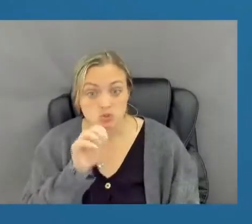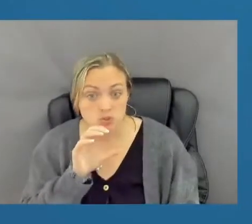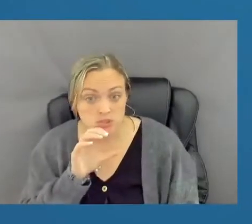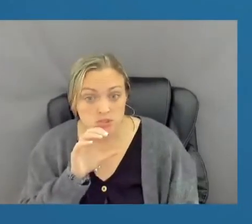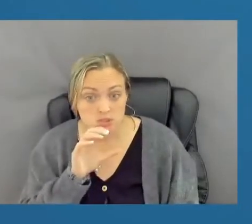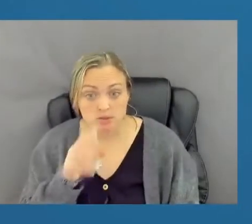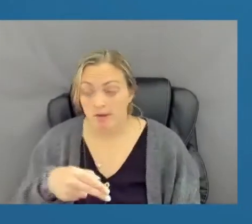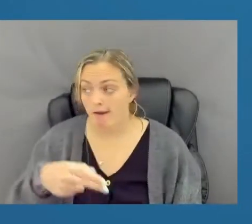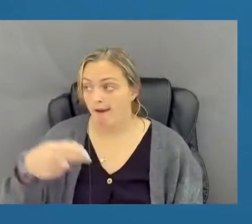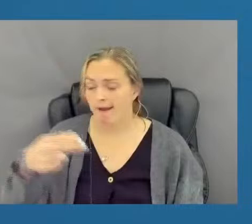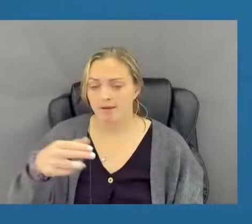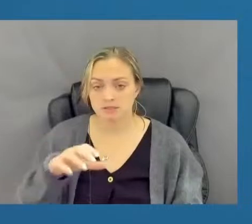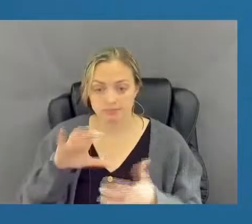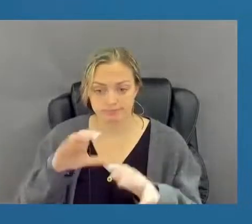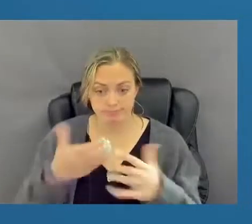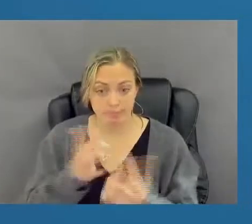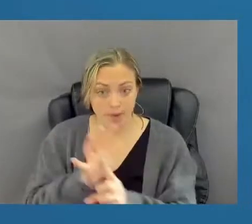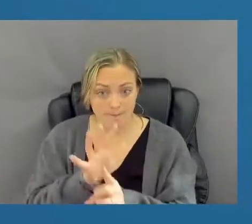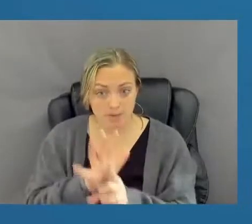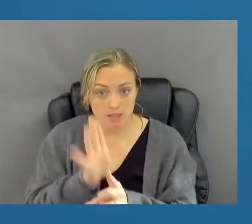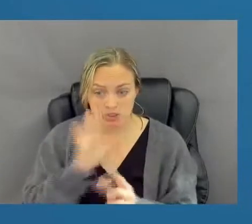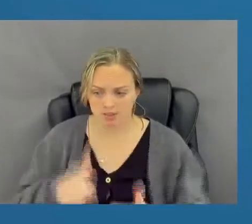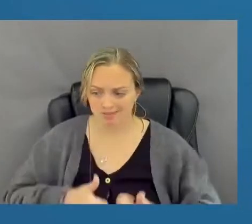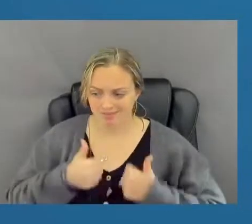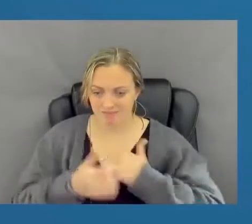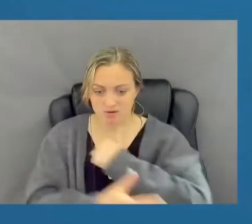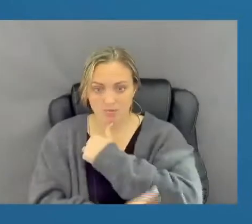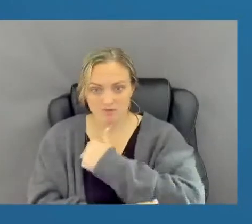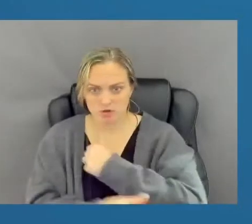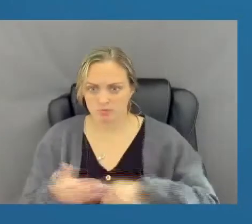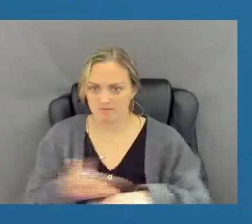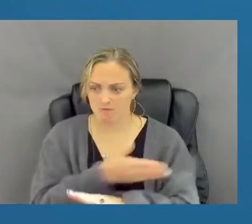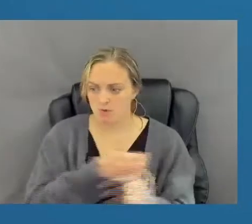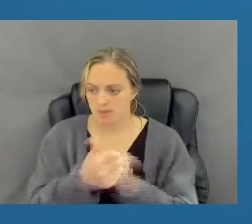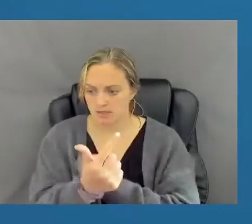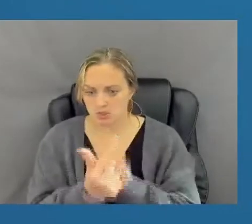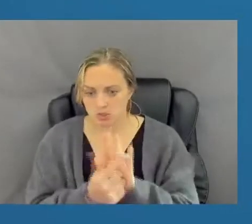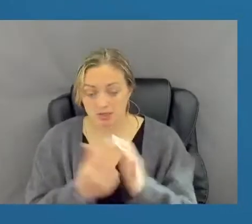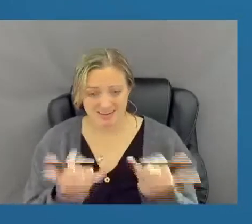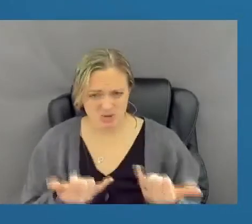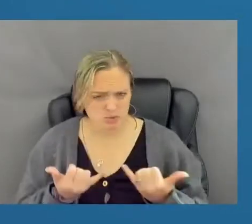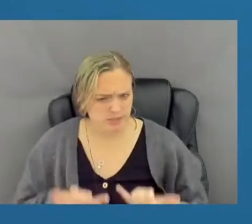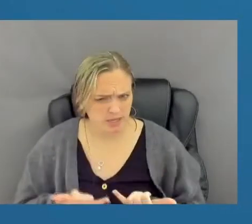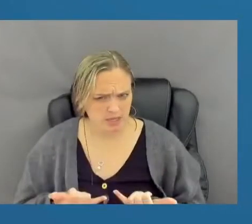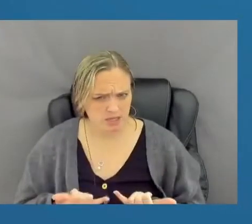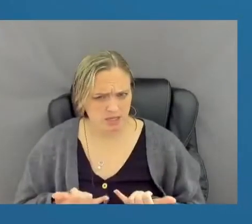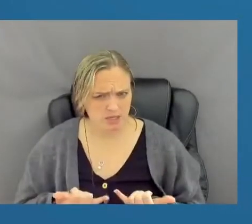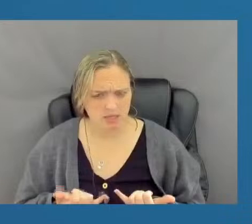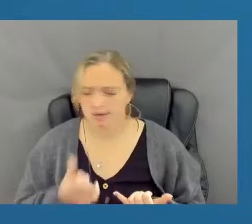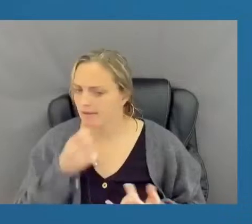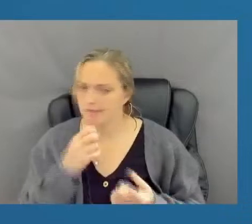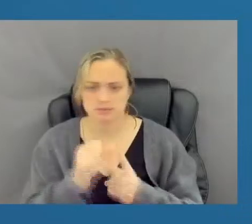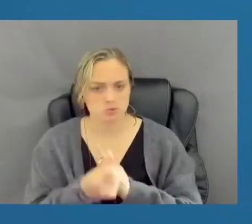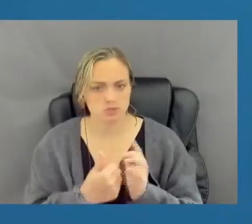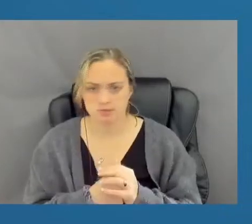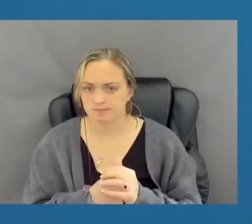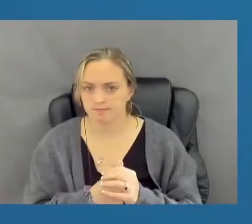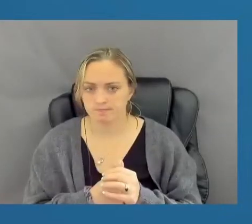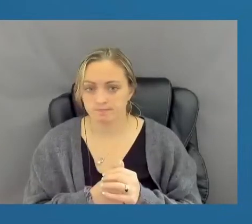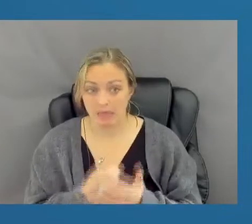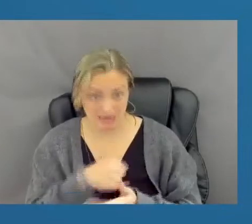highest population living in poverty before those laws were passed. And now today, that is no longer the case. Now it's our